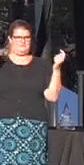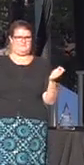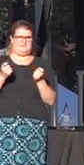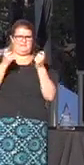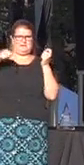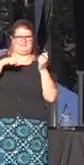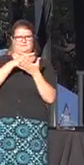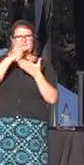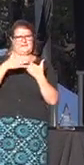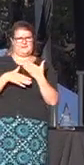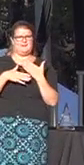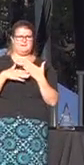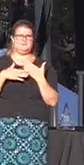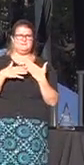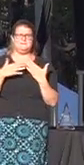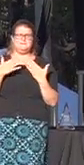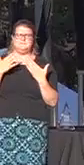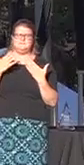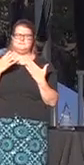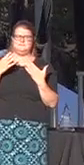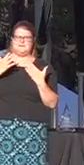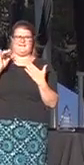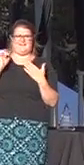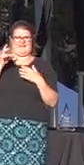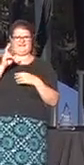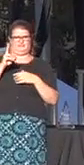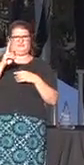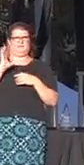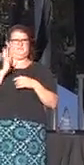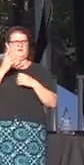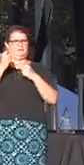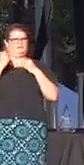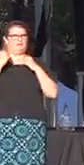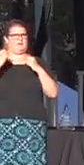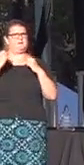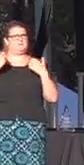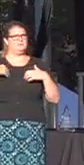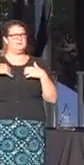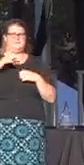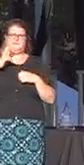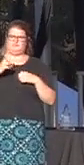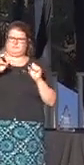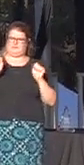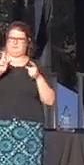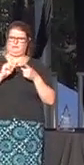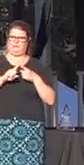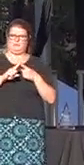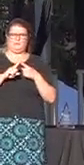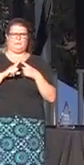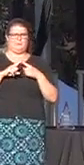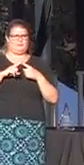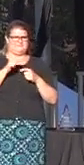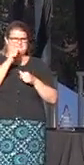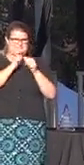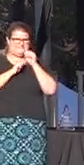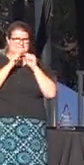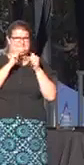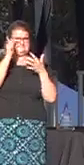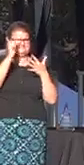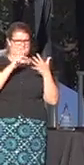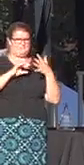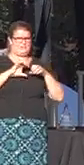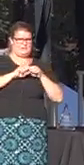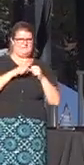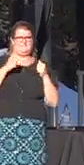celebrate this weekend, let's call on that history of resilience in our community, that history of being able to hold all of these things, this grief